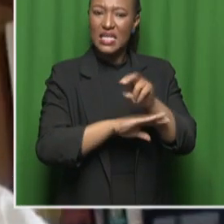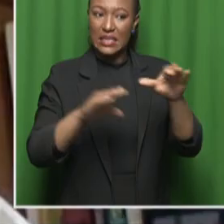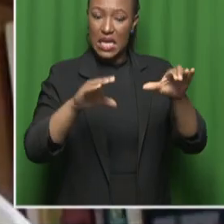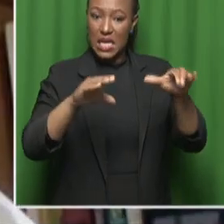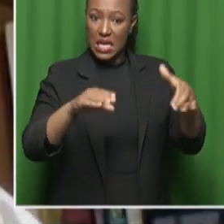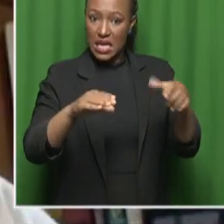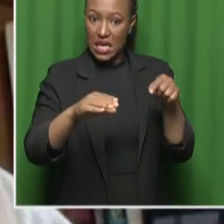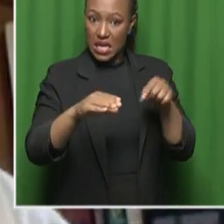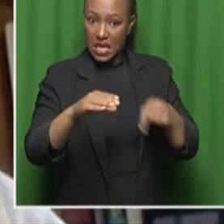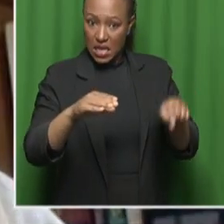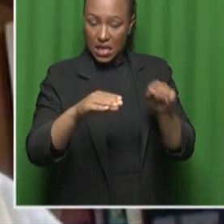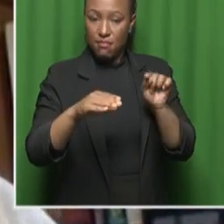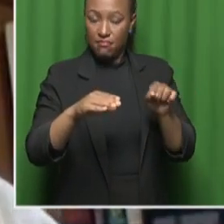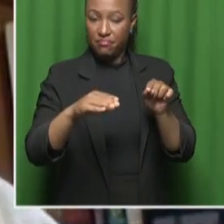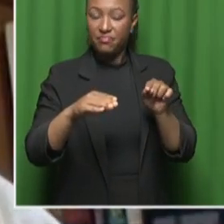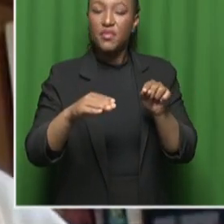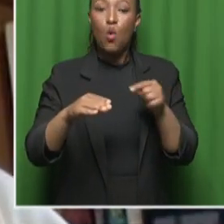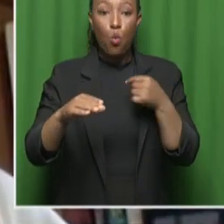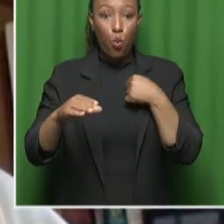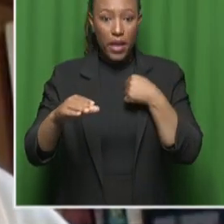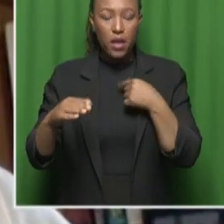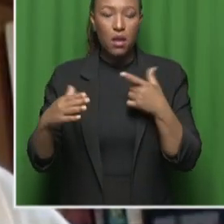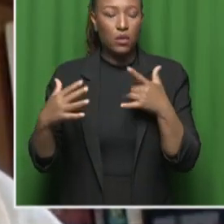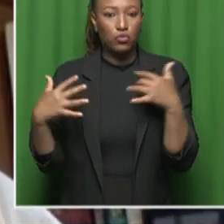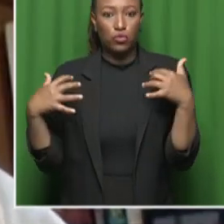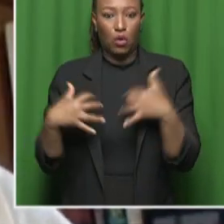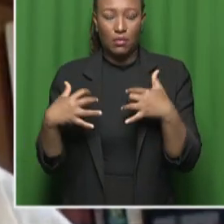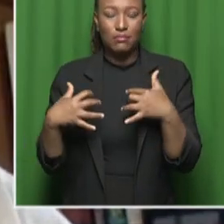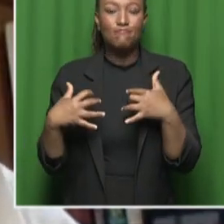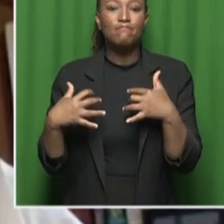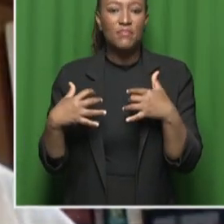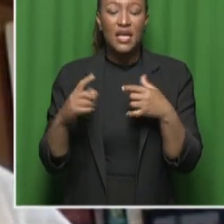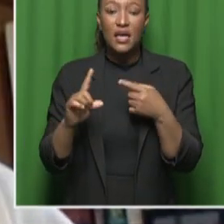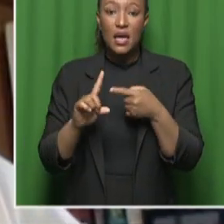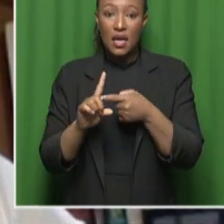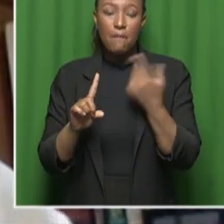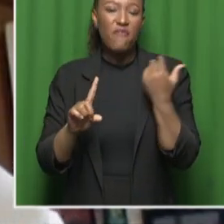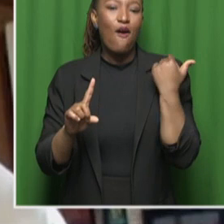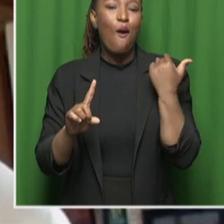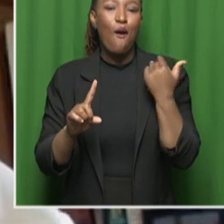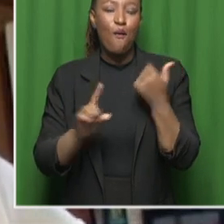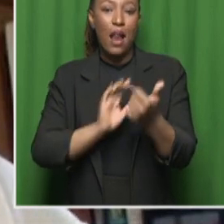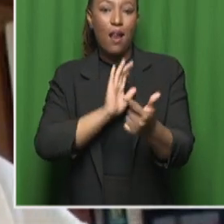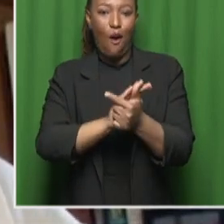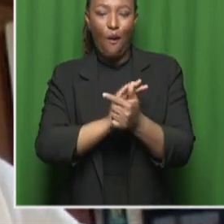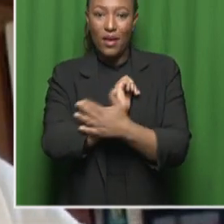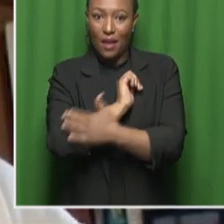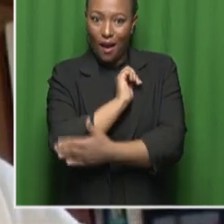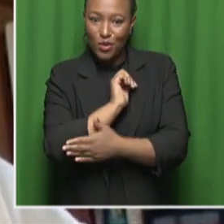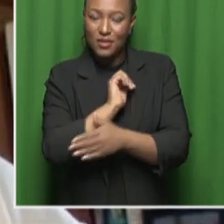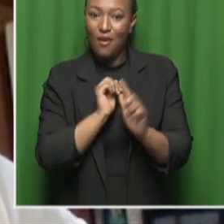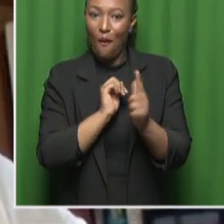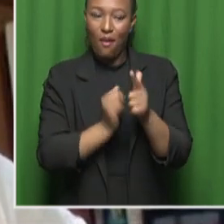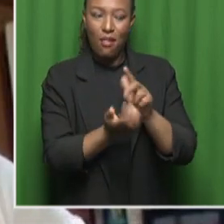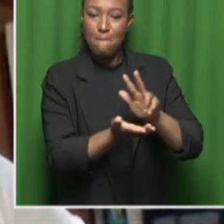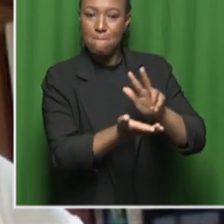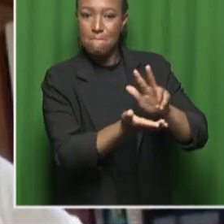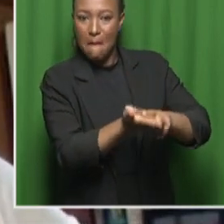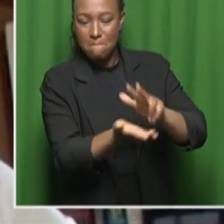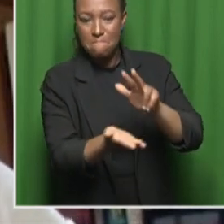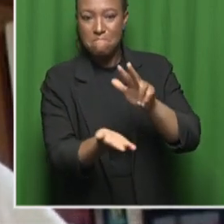was instrumental in ensuring that he passes all the current labor laws that are in the country. And